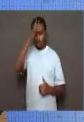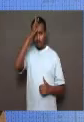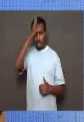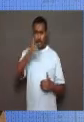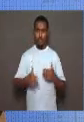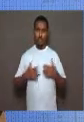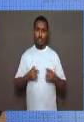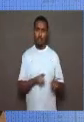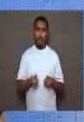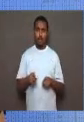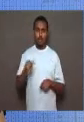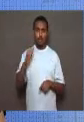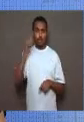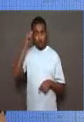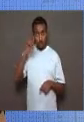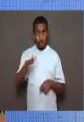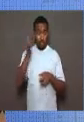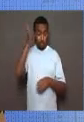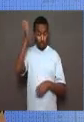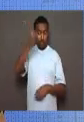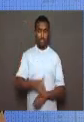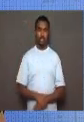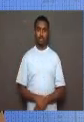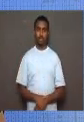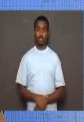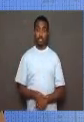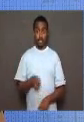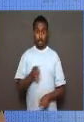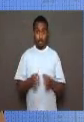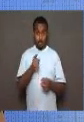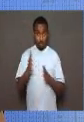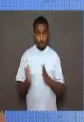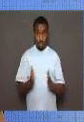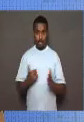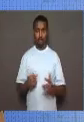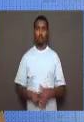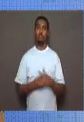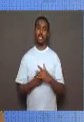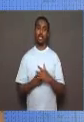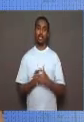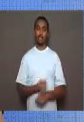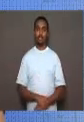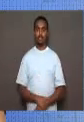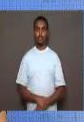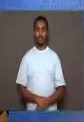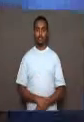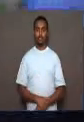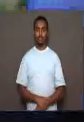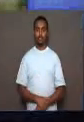How does the father feel about his son's future? If you are ready, I will begin.